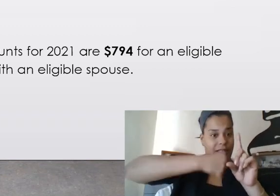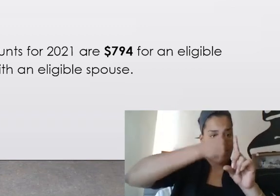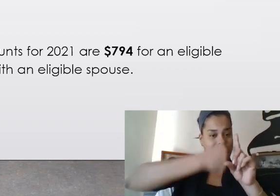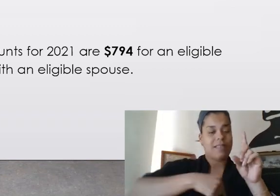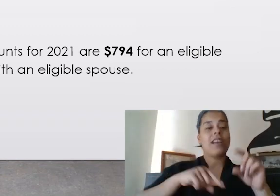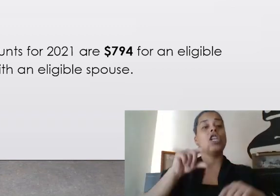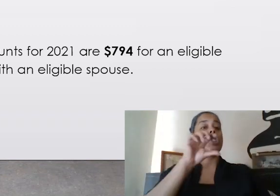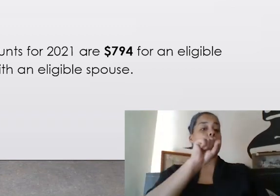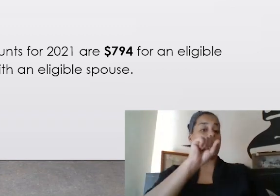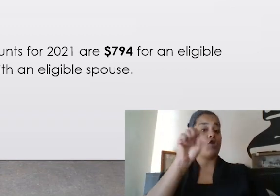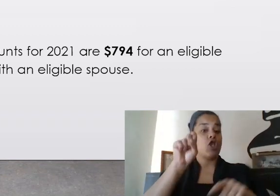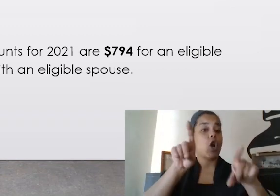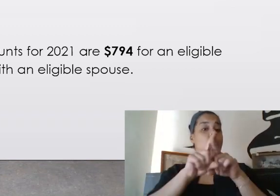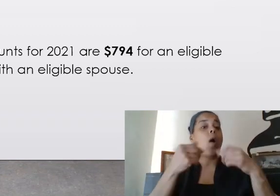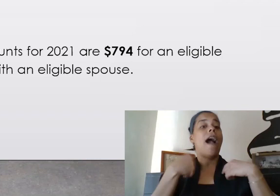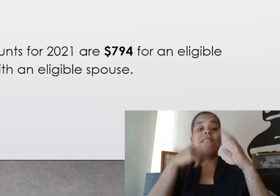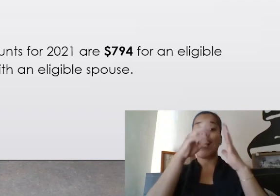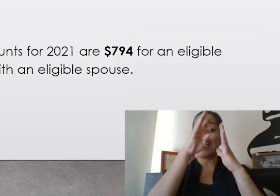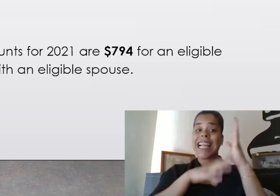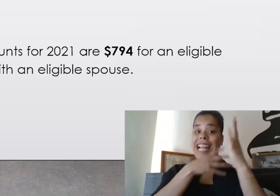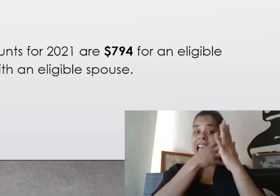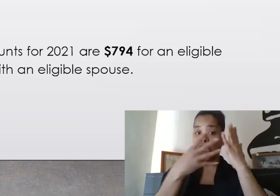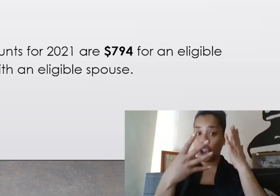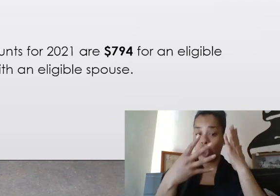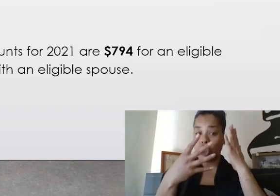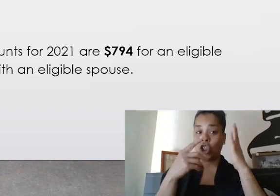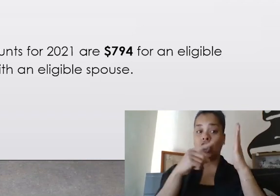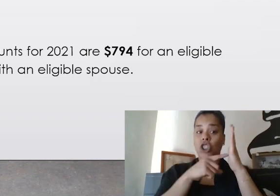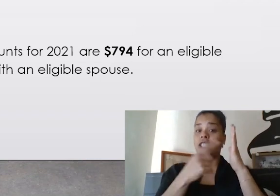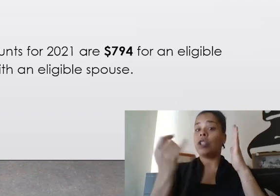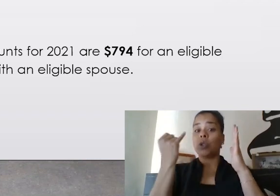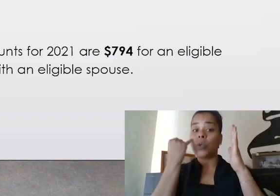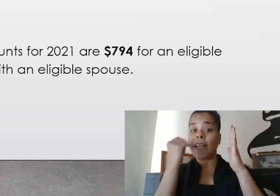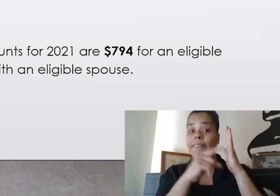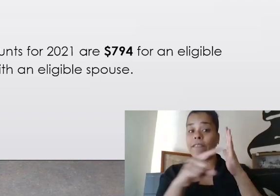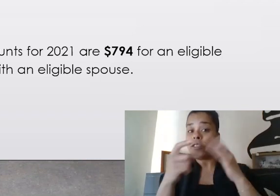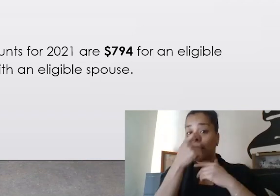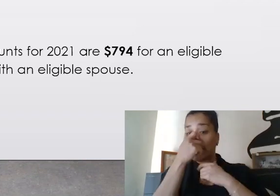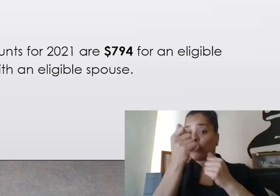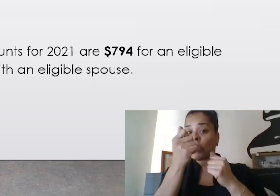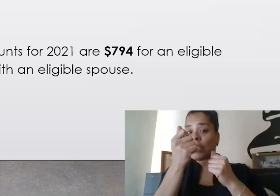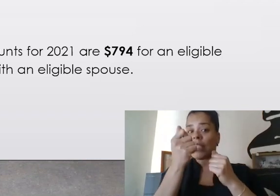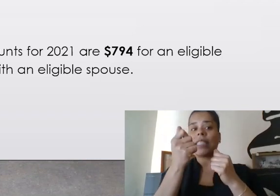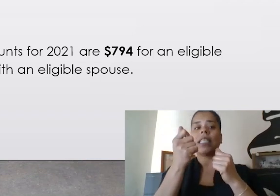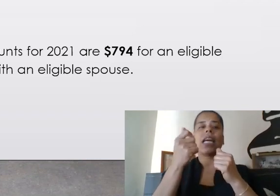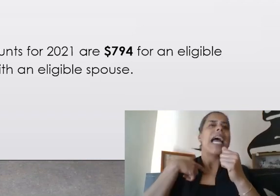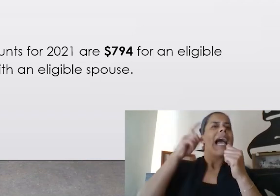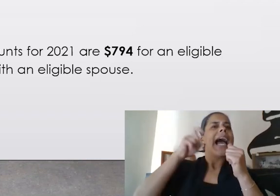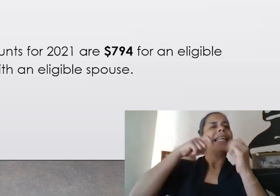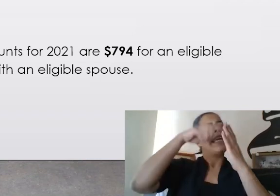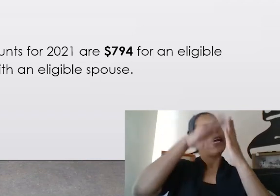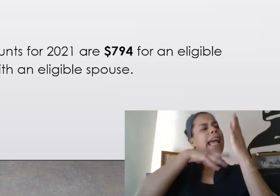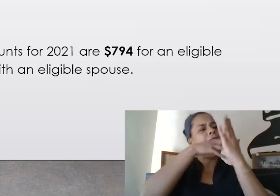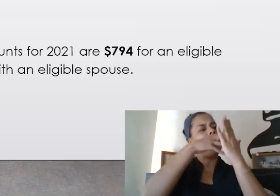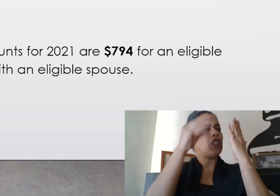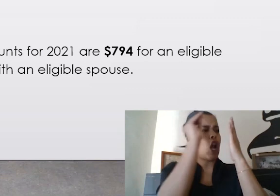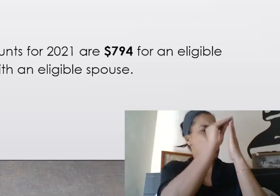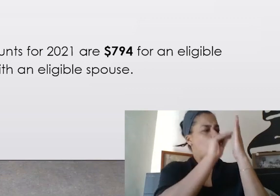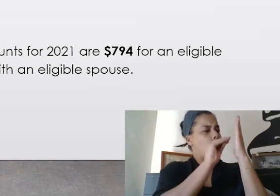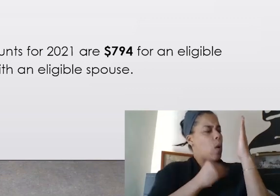if any of you guys are interested in getting calendar in terms of payout dates for SSI